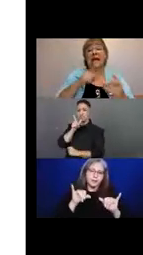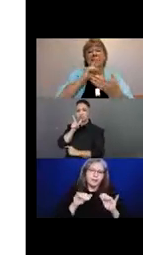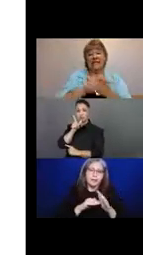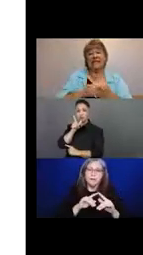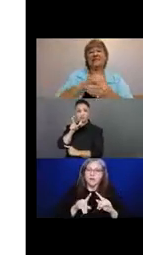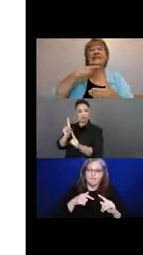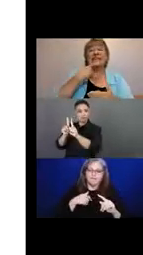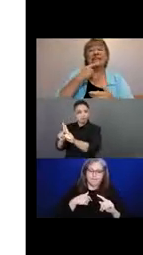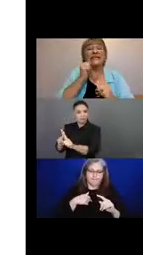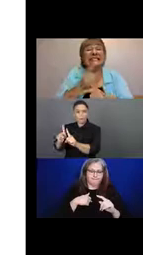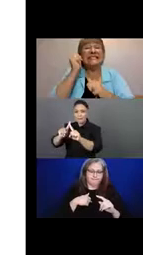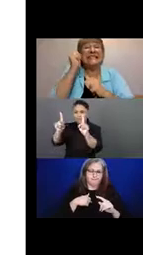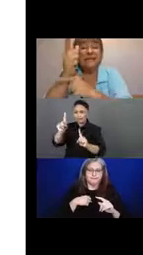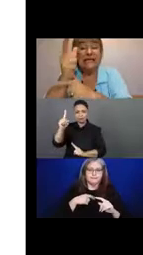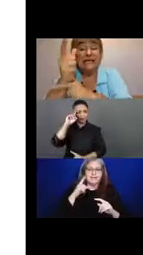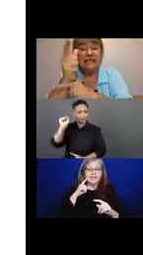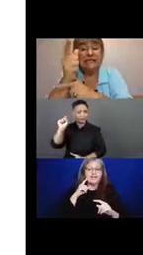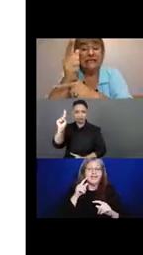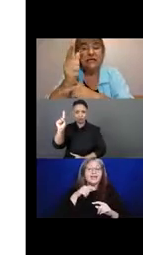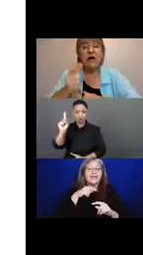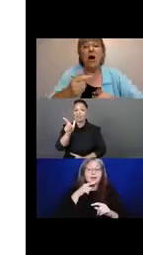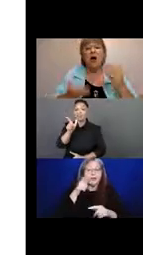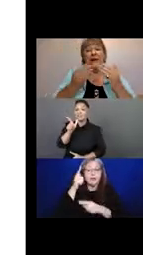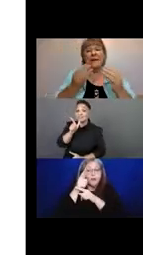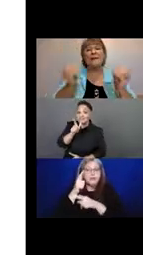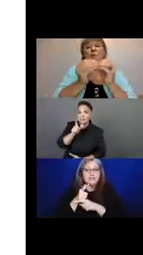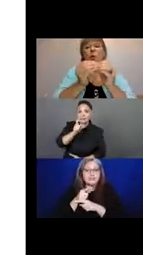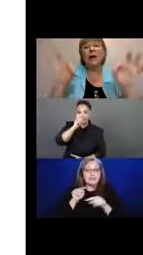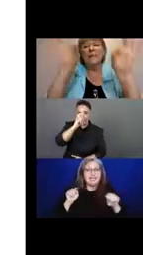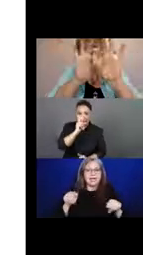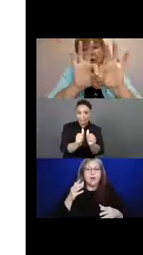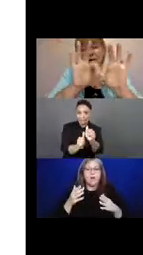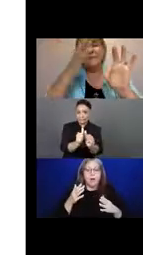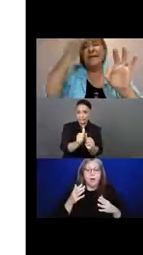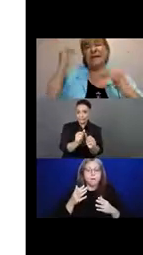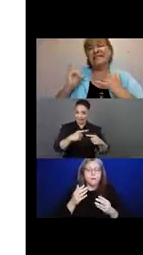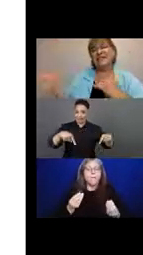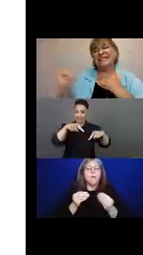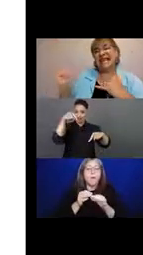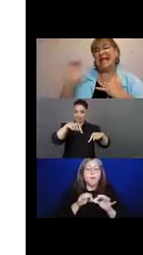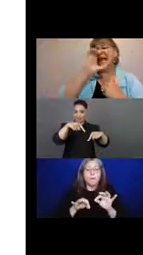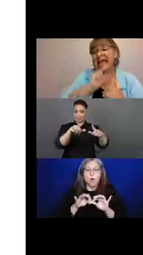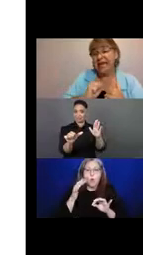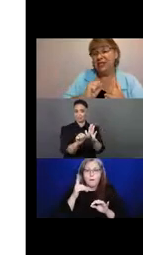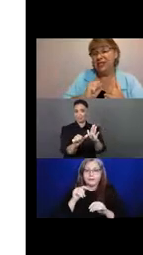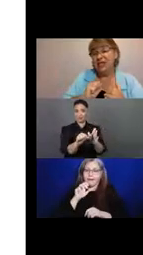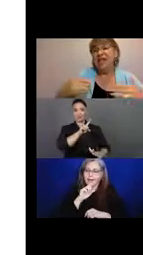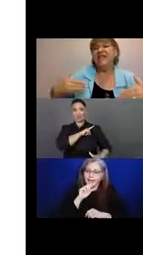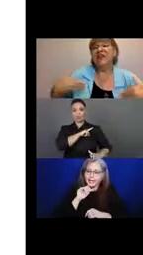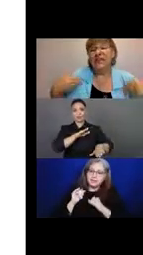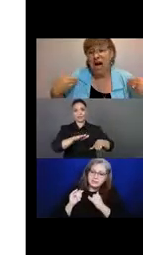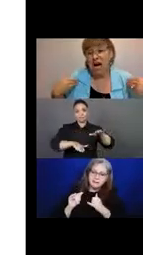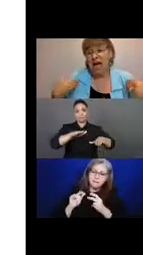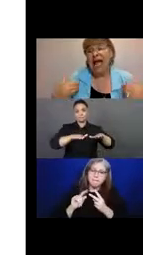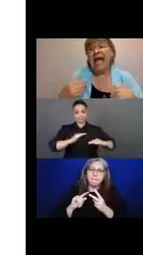but I believe the hearing siblings are maybe more important because they're the same age,